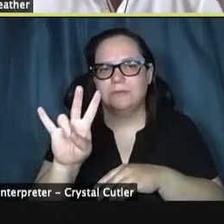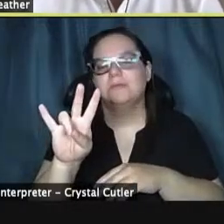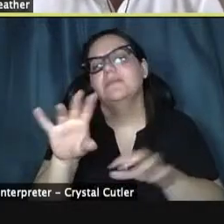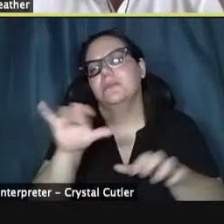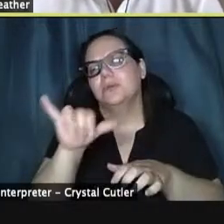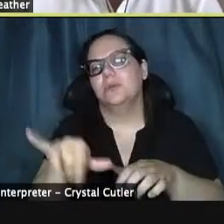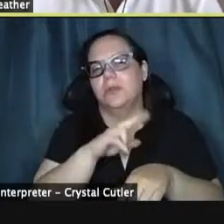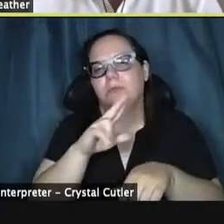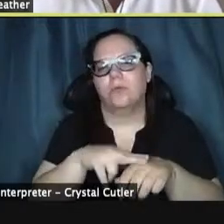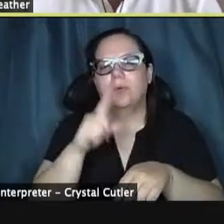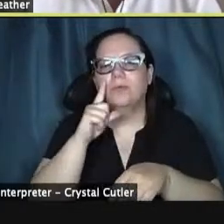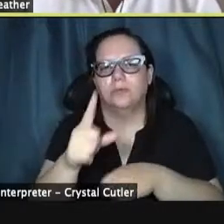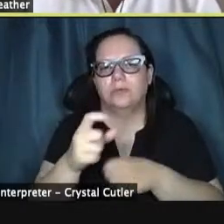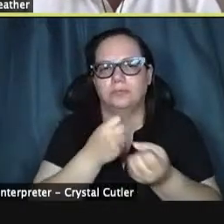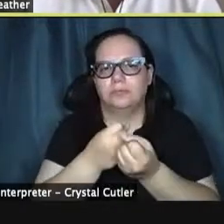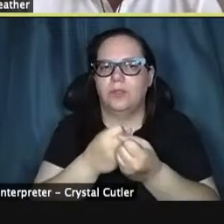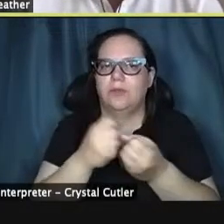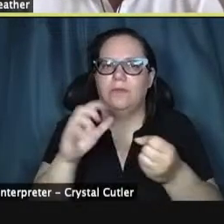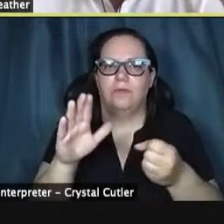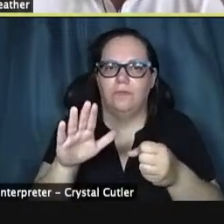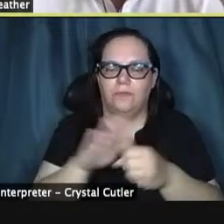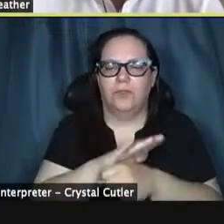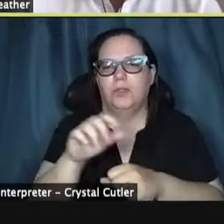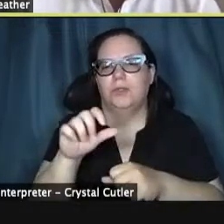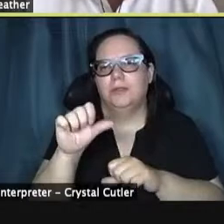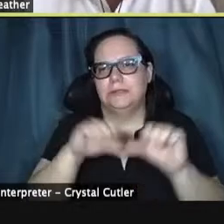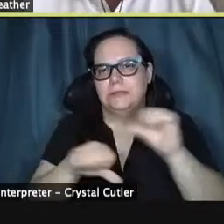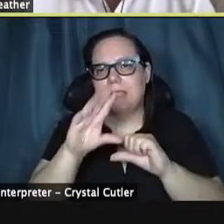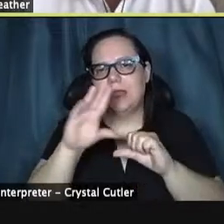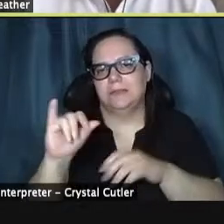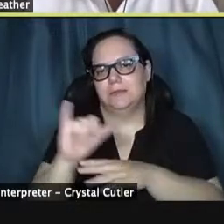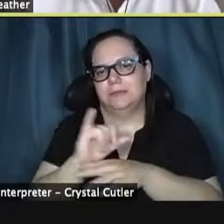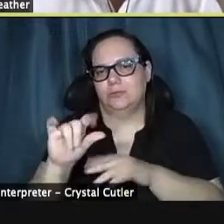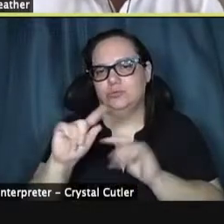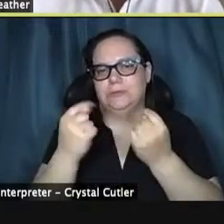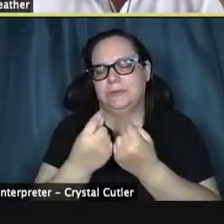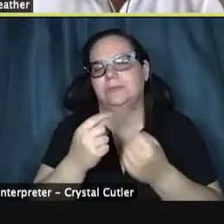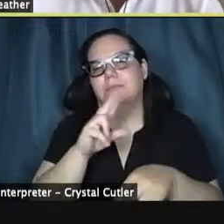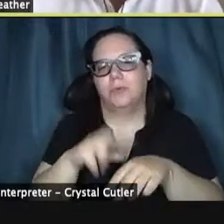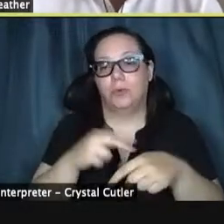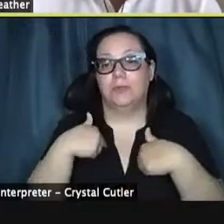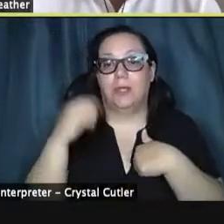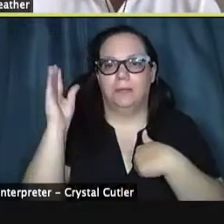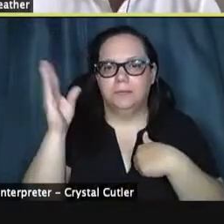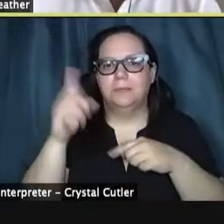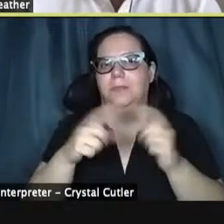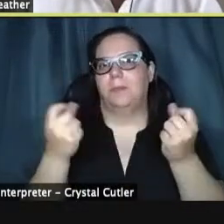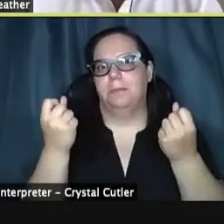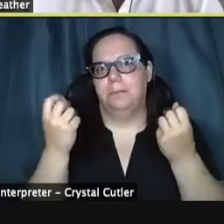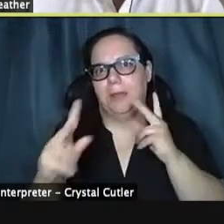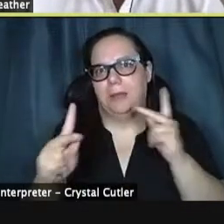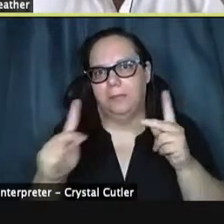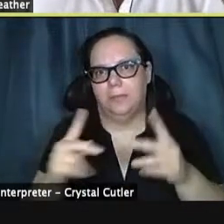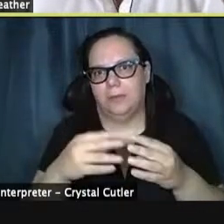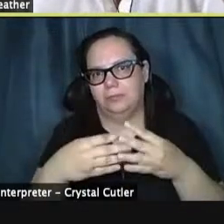the full science and industrial team, although I'm the one speaking. There are many people working behind this, of course.